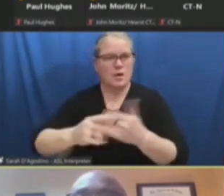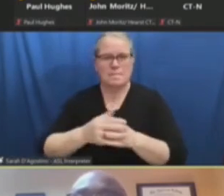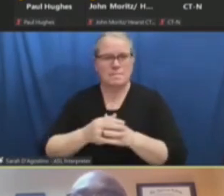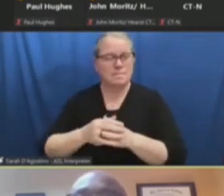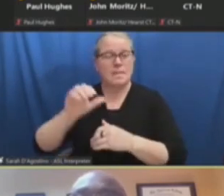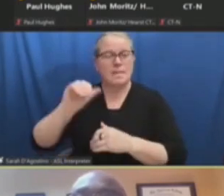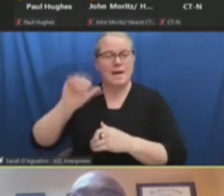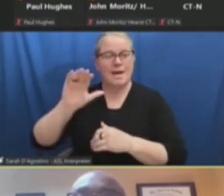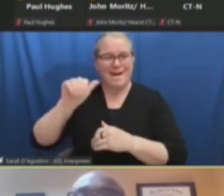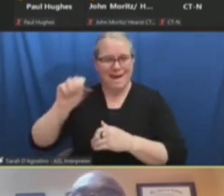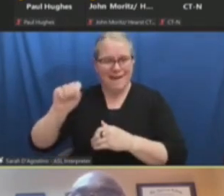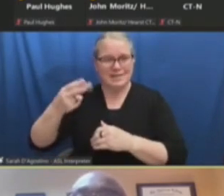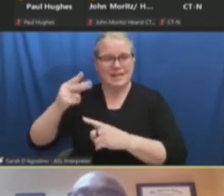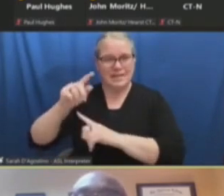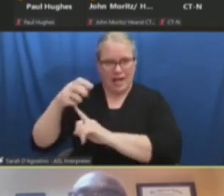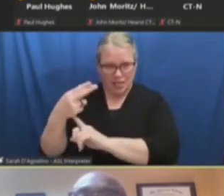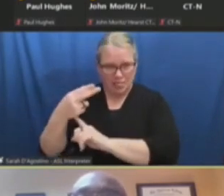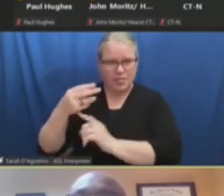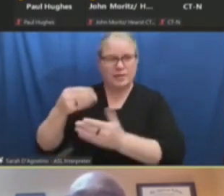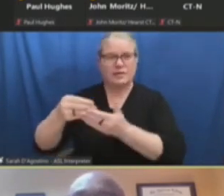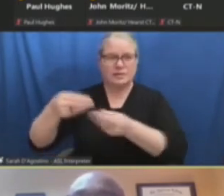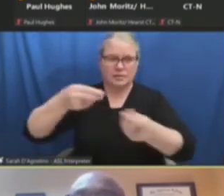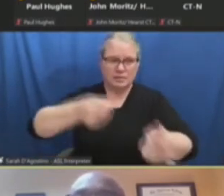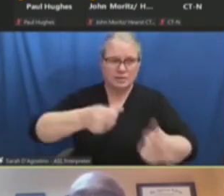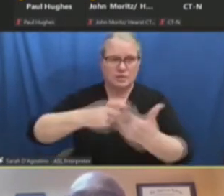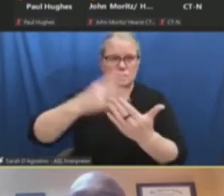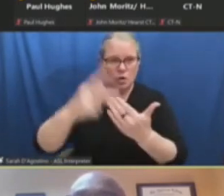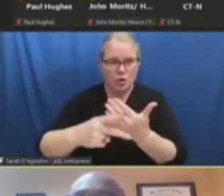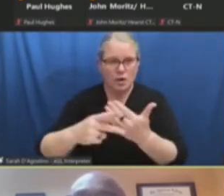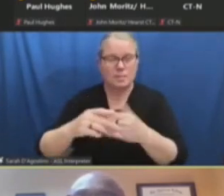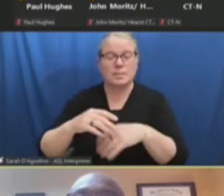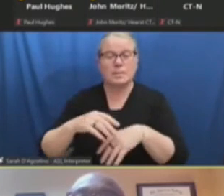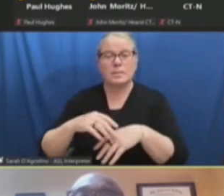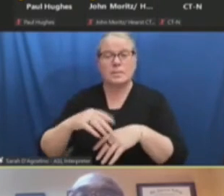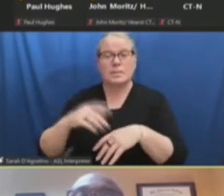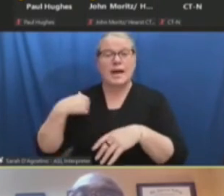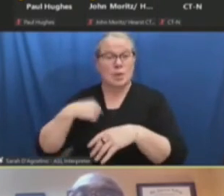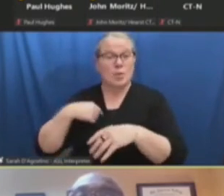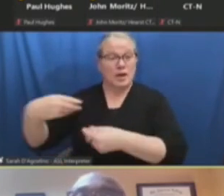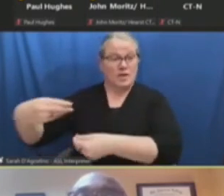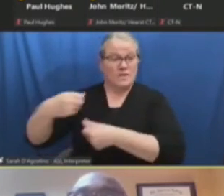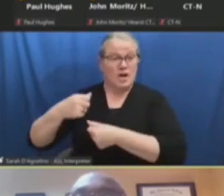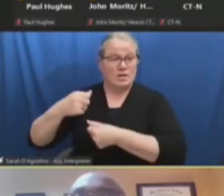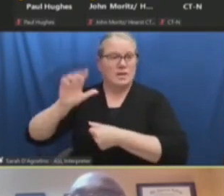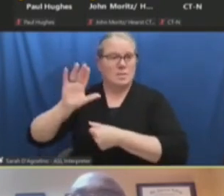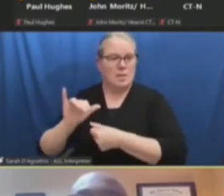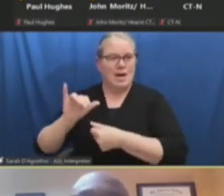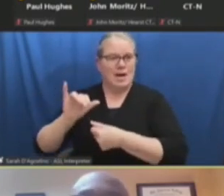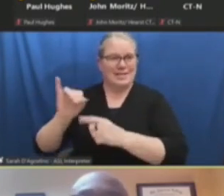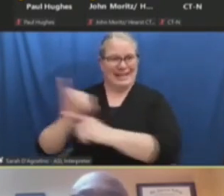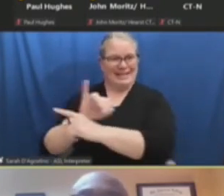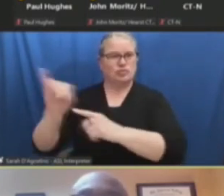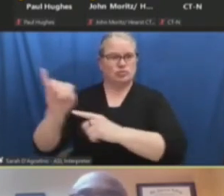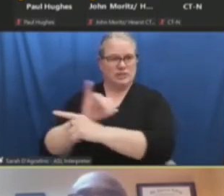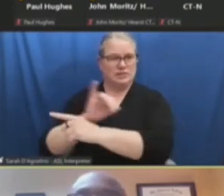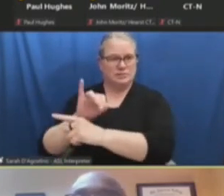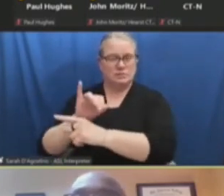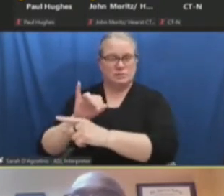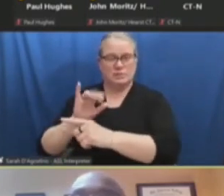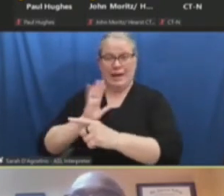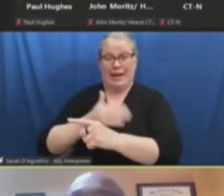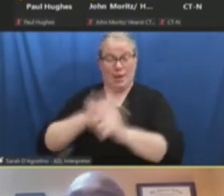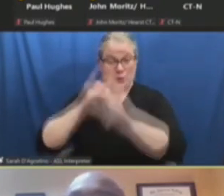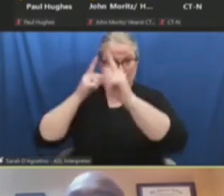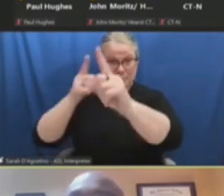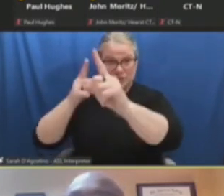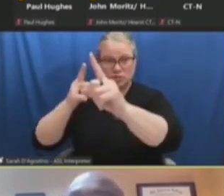Health. As you know, we are funded through an assessment on the industry. And our core mission when we first created was to lower